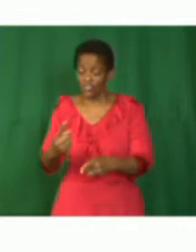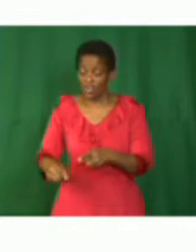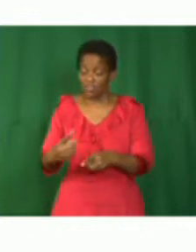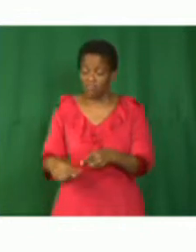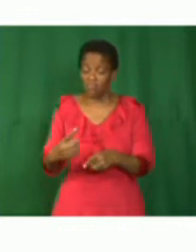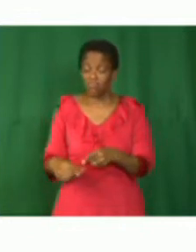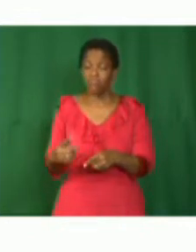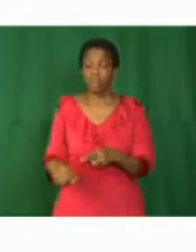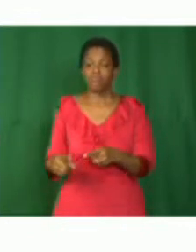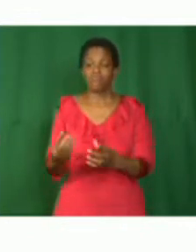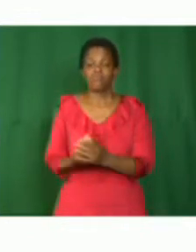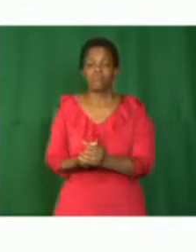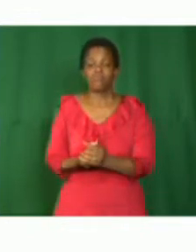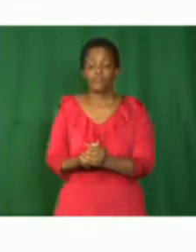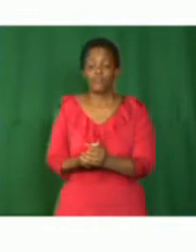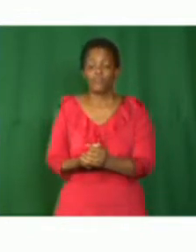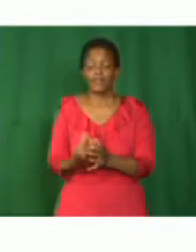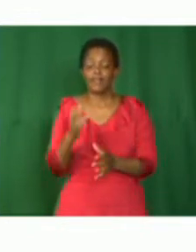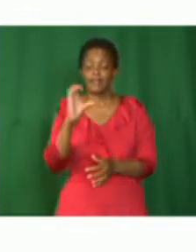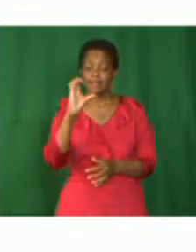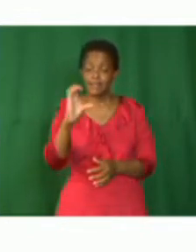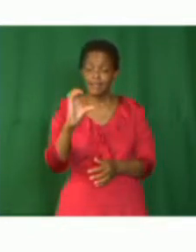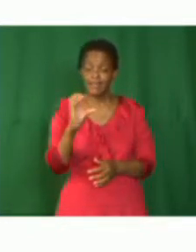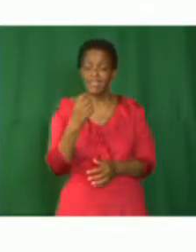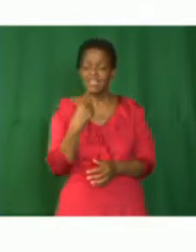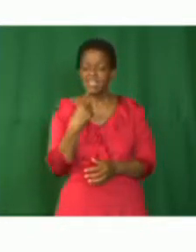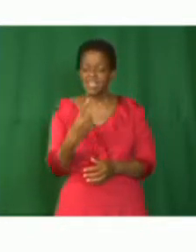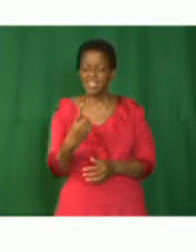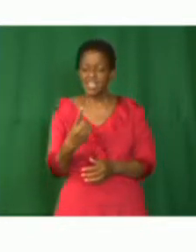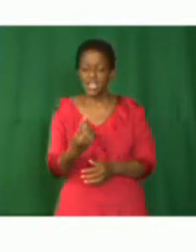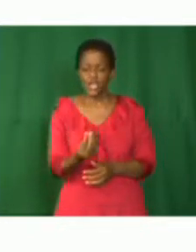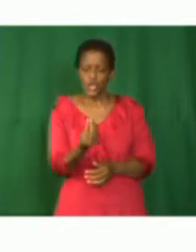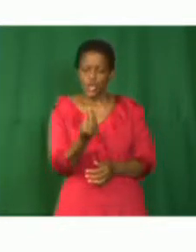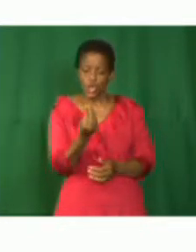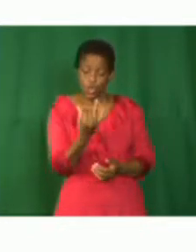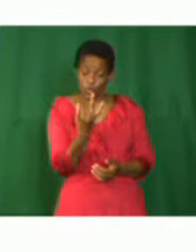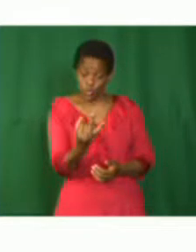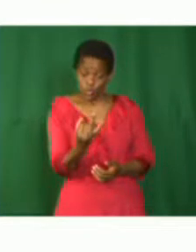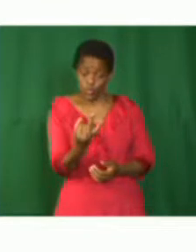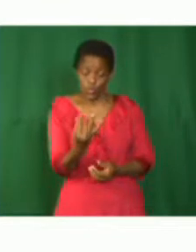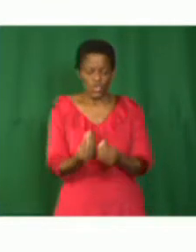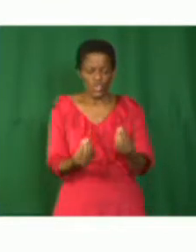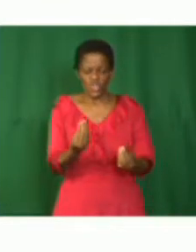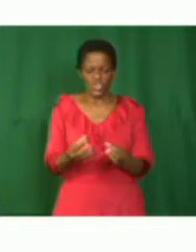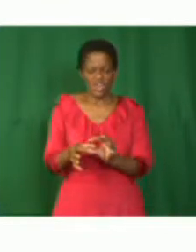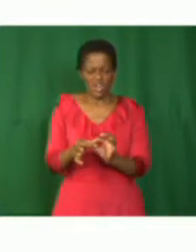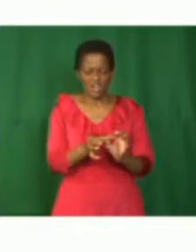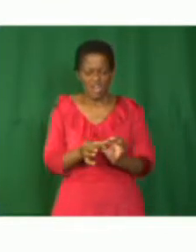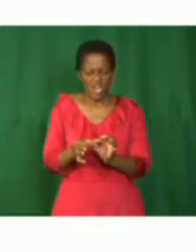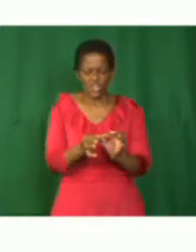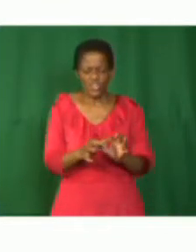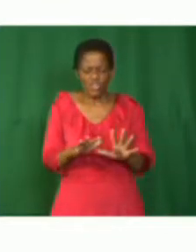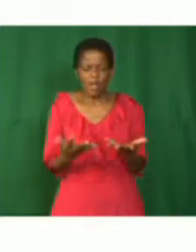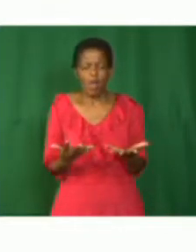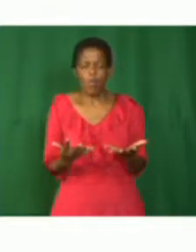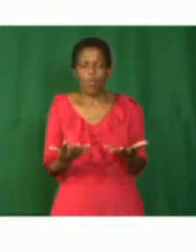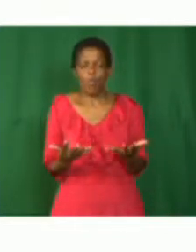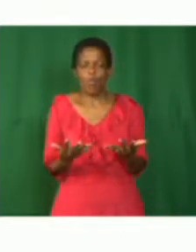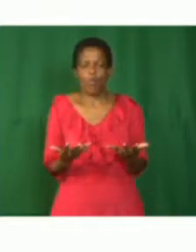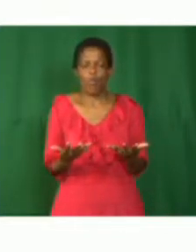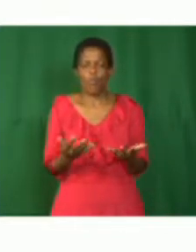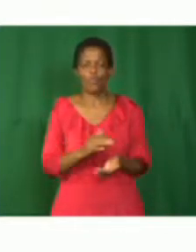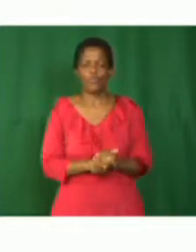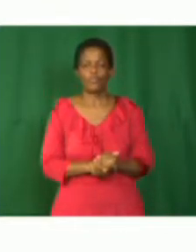is, how are 2 of the children related to each other? Now, when you read these questions, you can remember that in